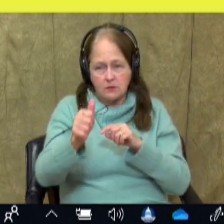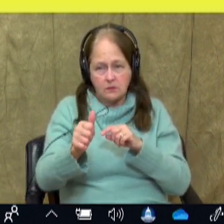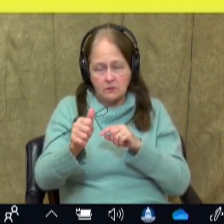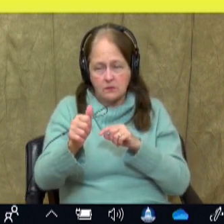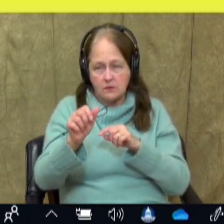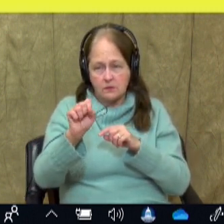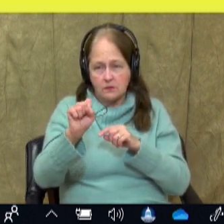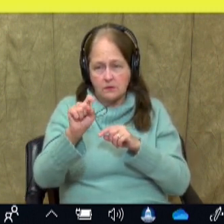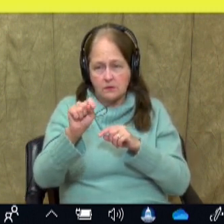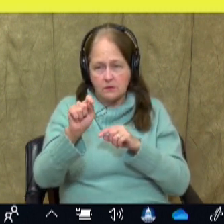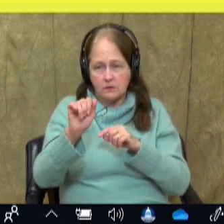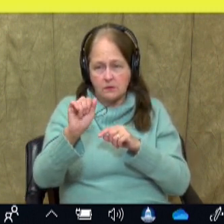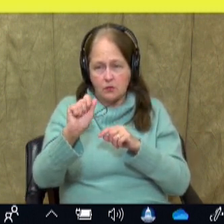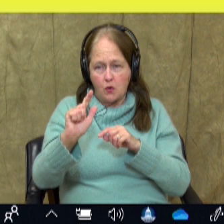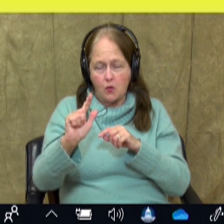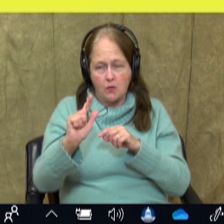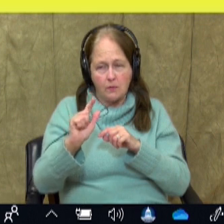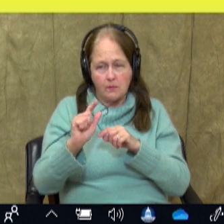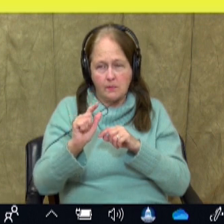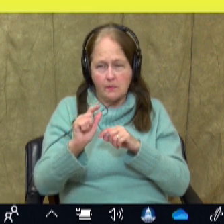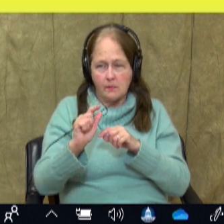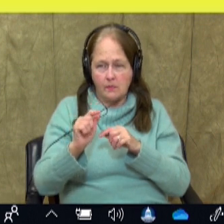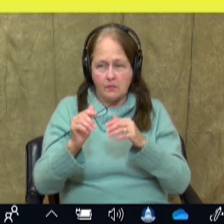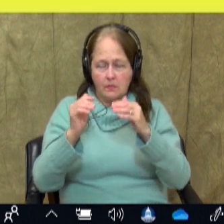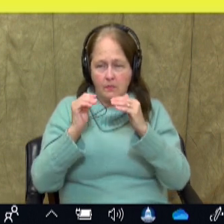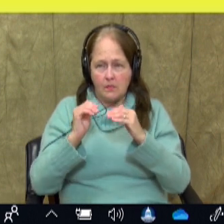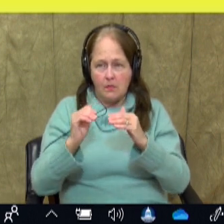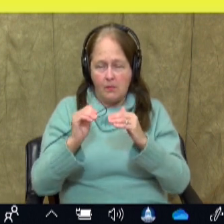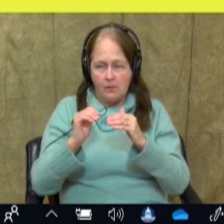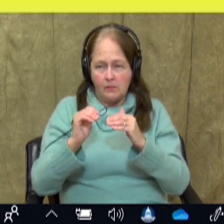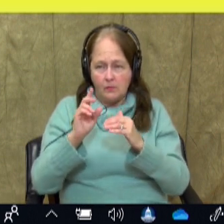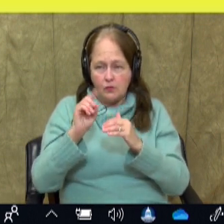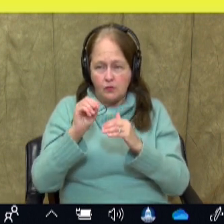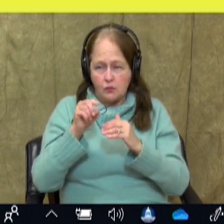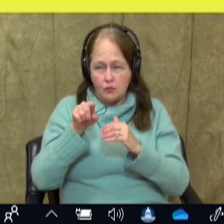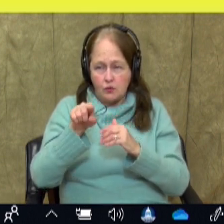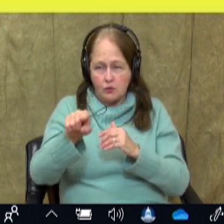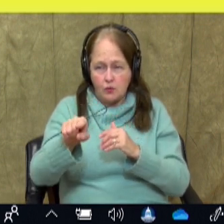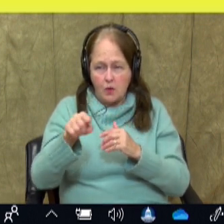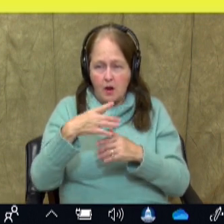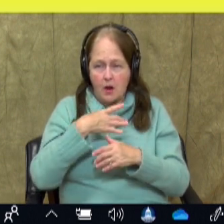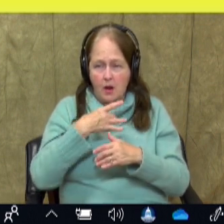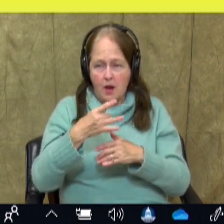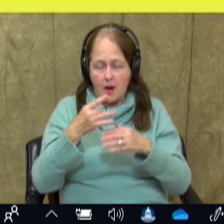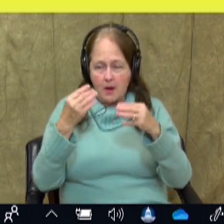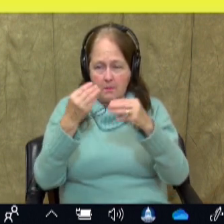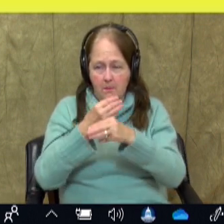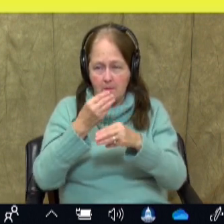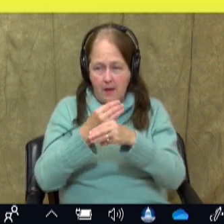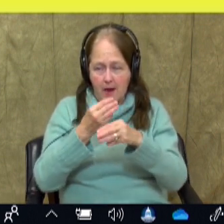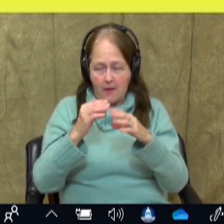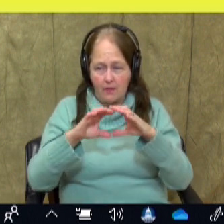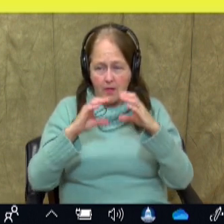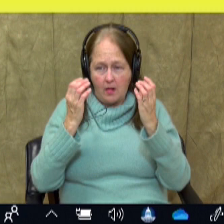non-statistical. Okay? Do you like math